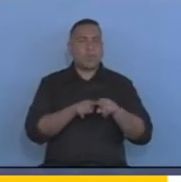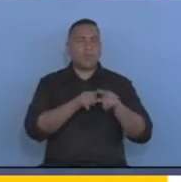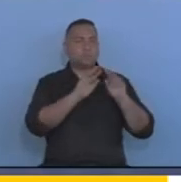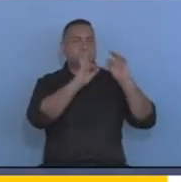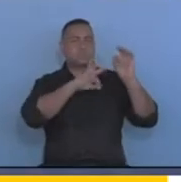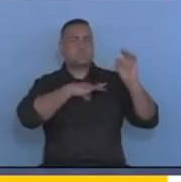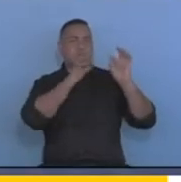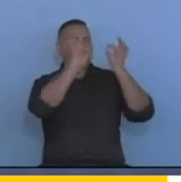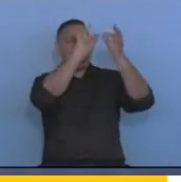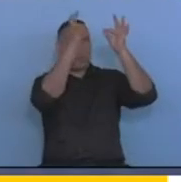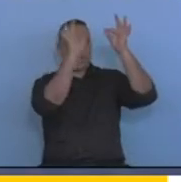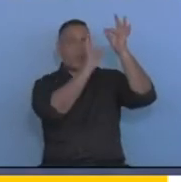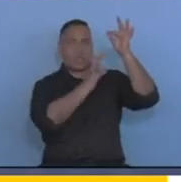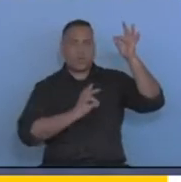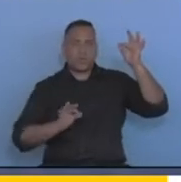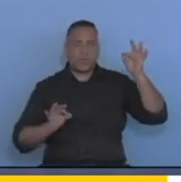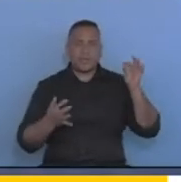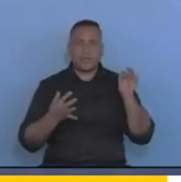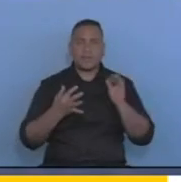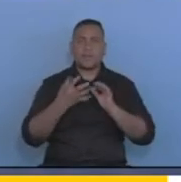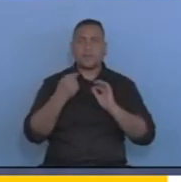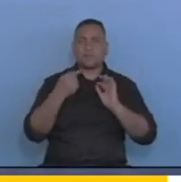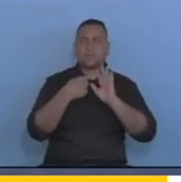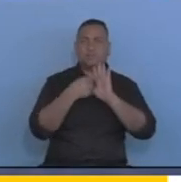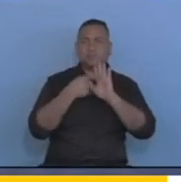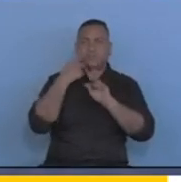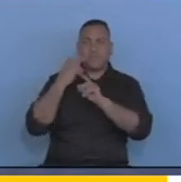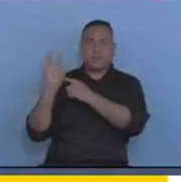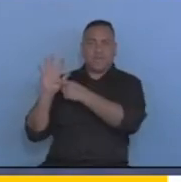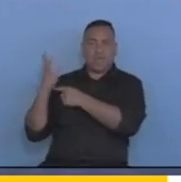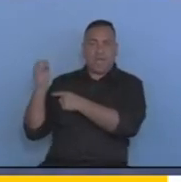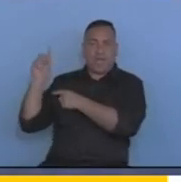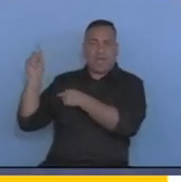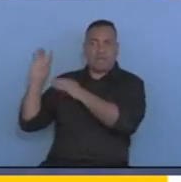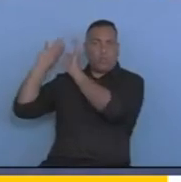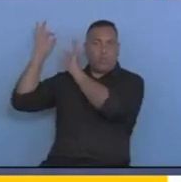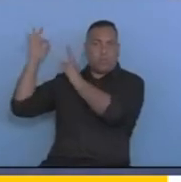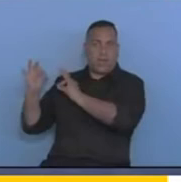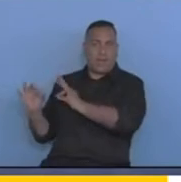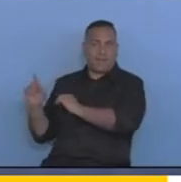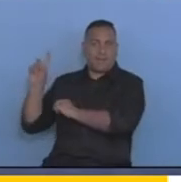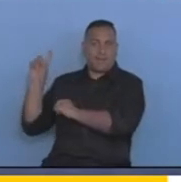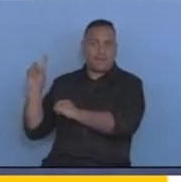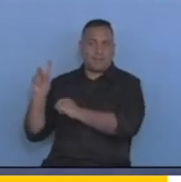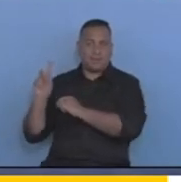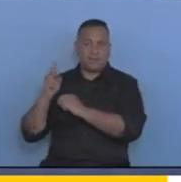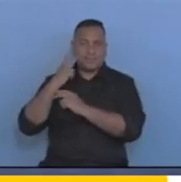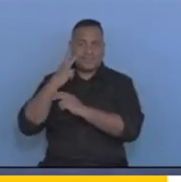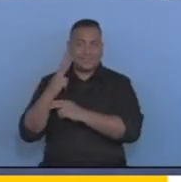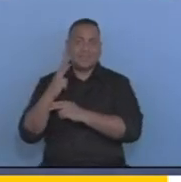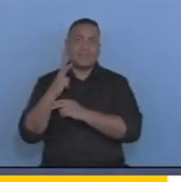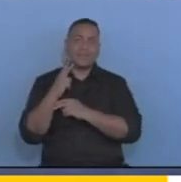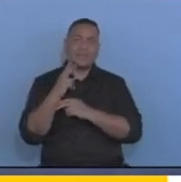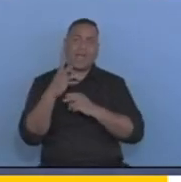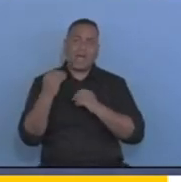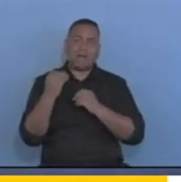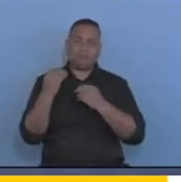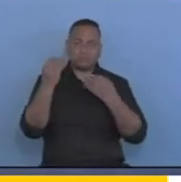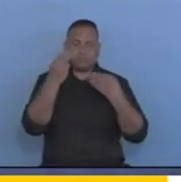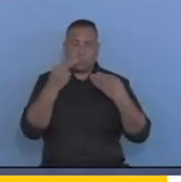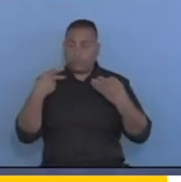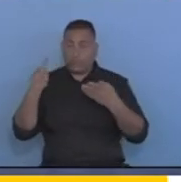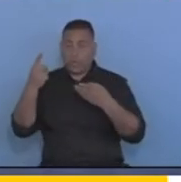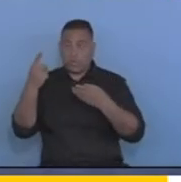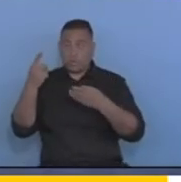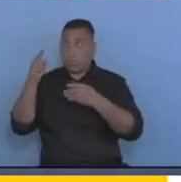see there, some of our students, they're busy wiring, but before they do the wiring, they have to design that as well. Okay. So there's a lot